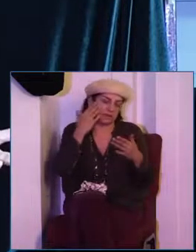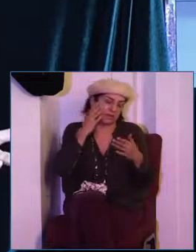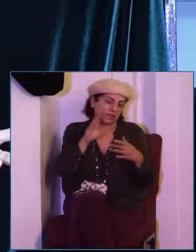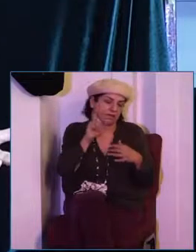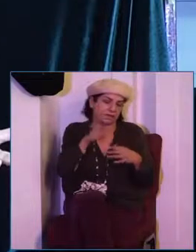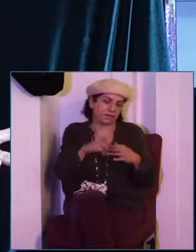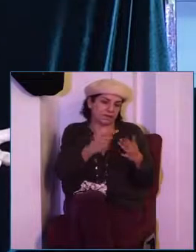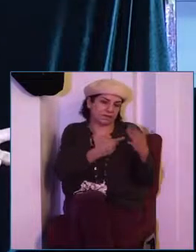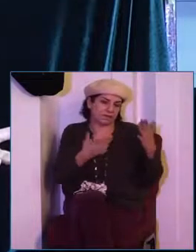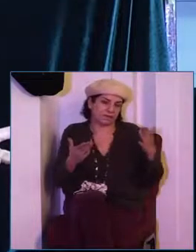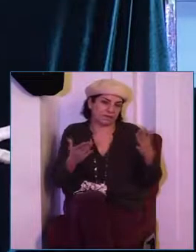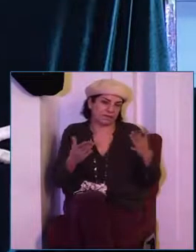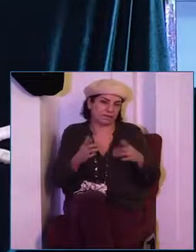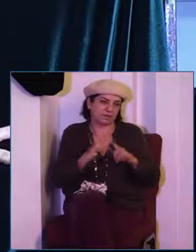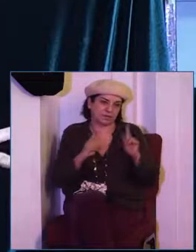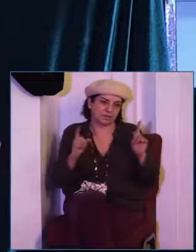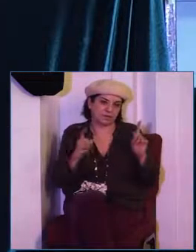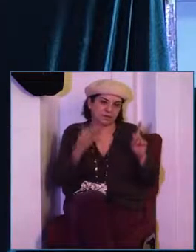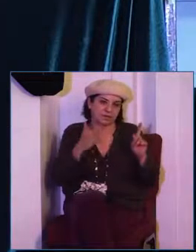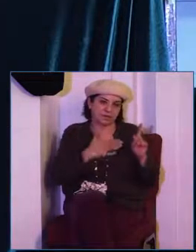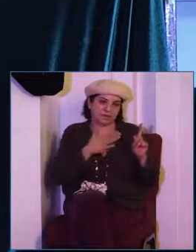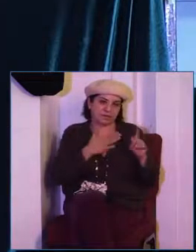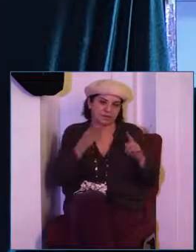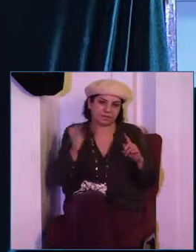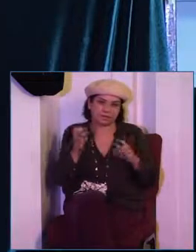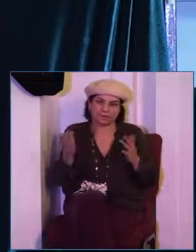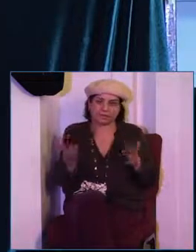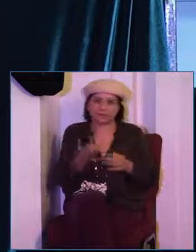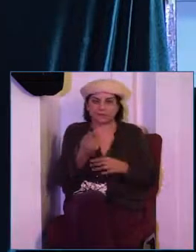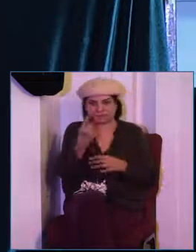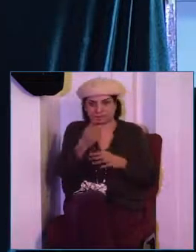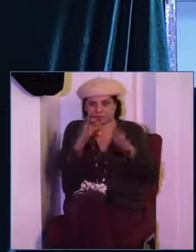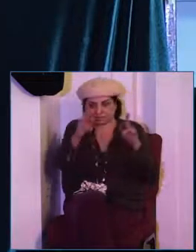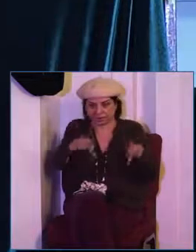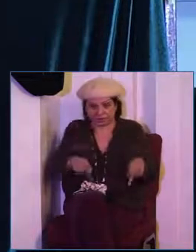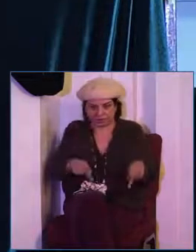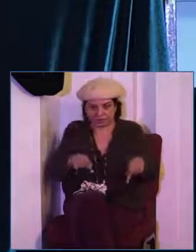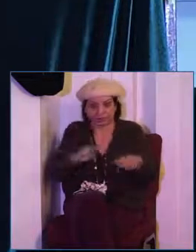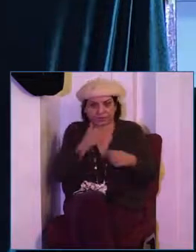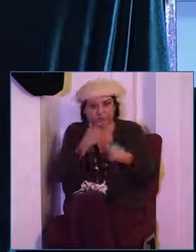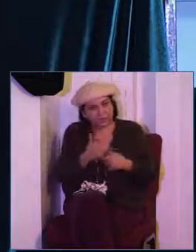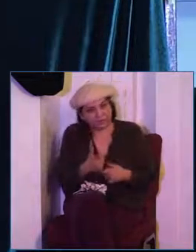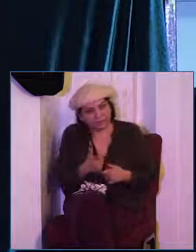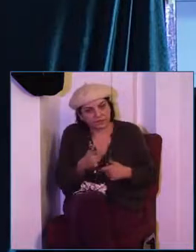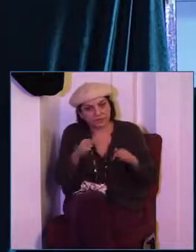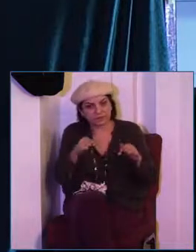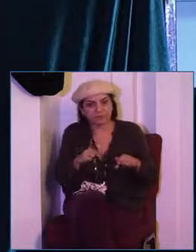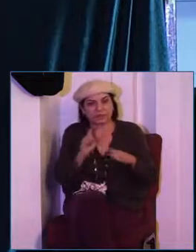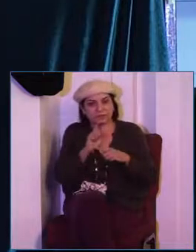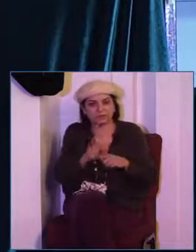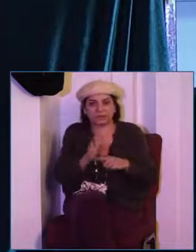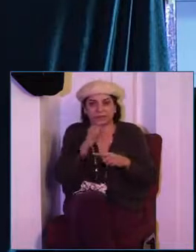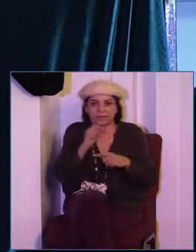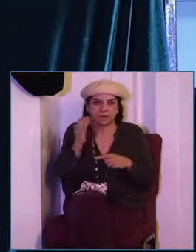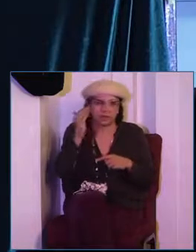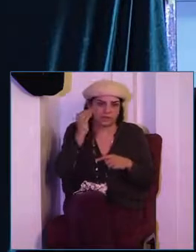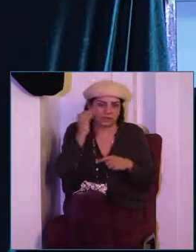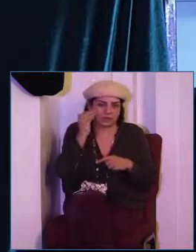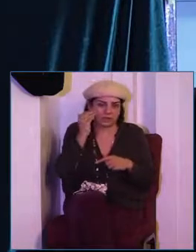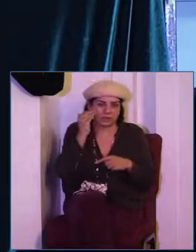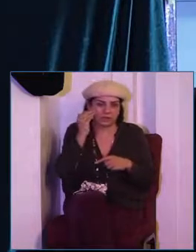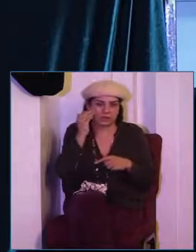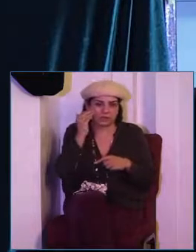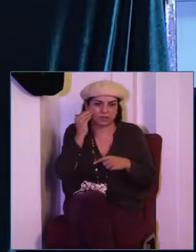and in your presence. If there's one person watching in this very moment that doesn't know you personally, I ask that they know you